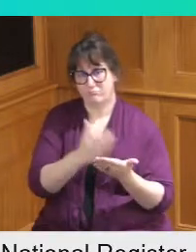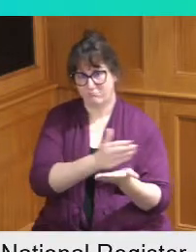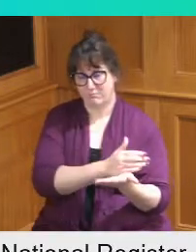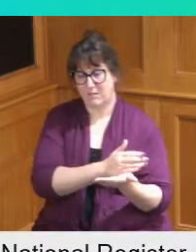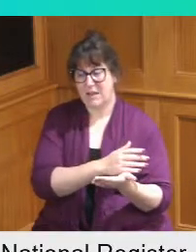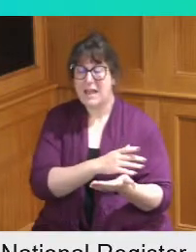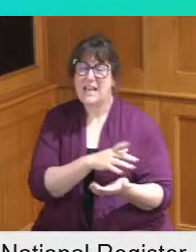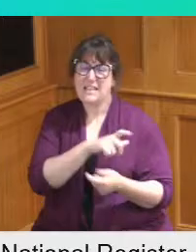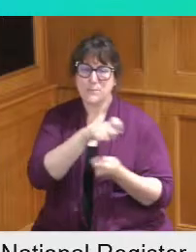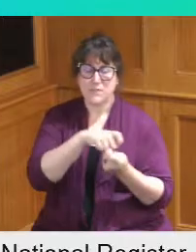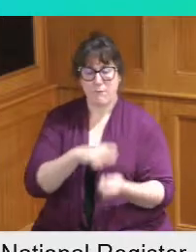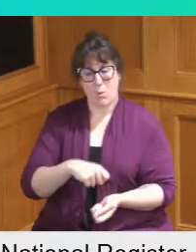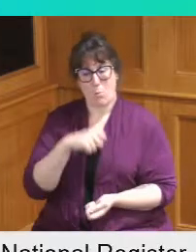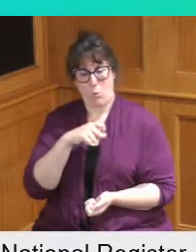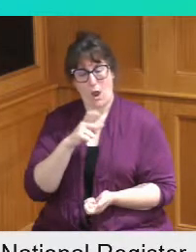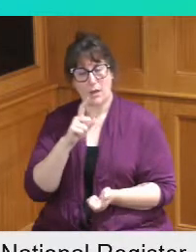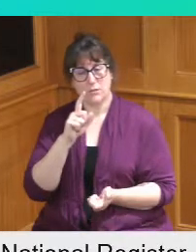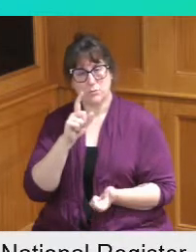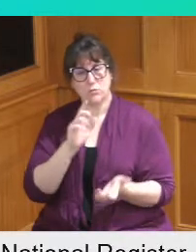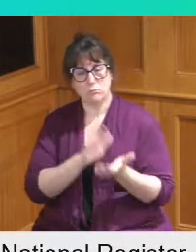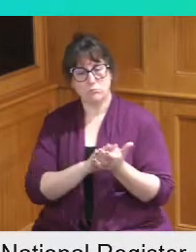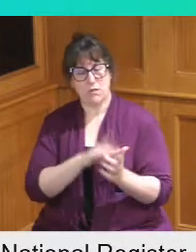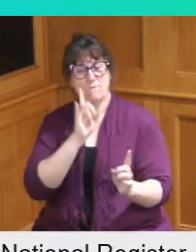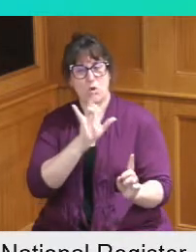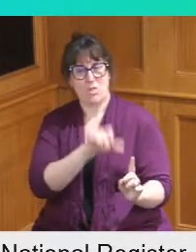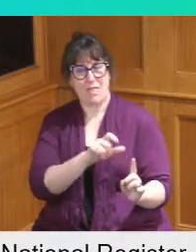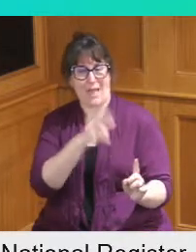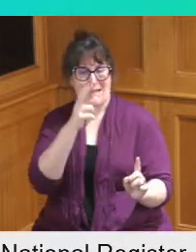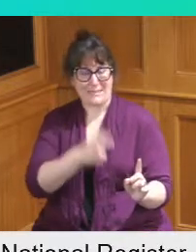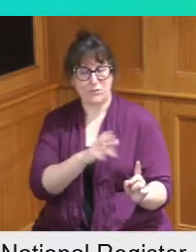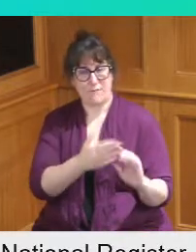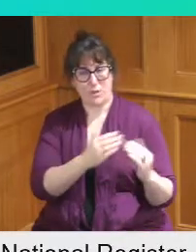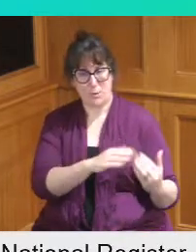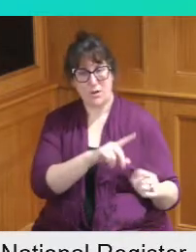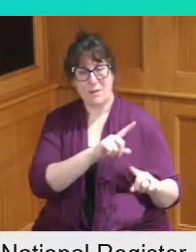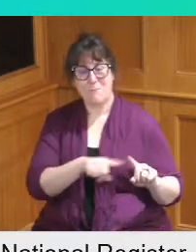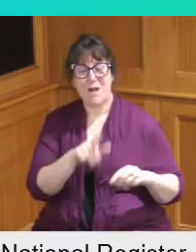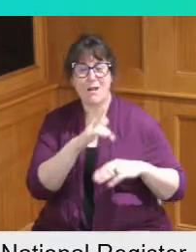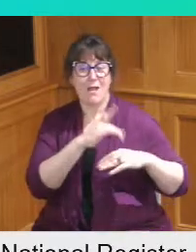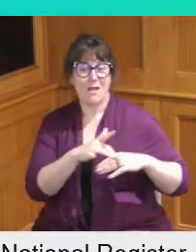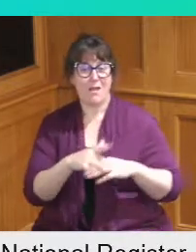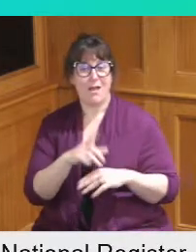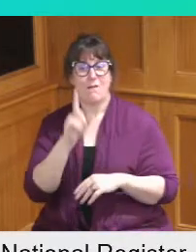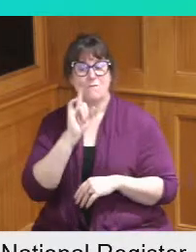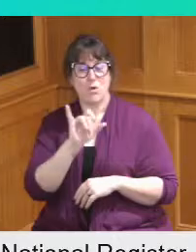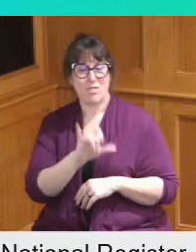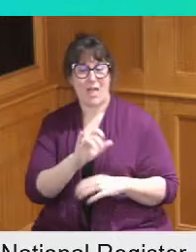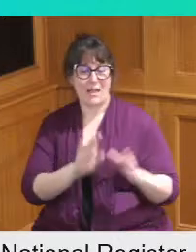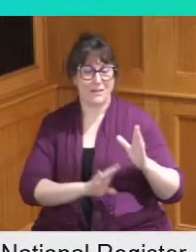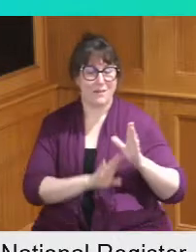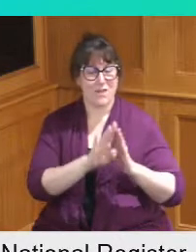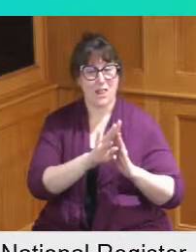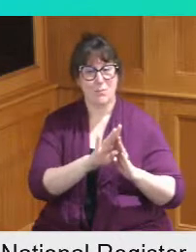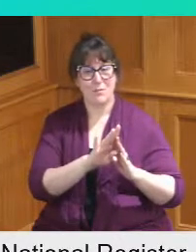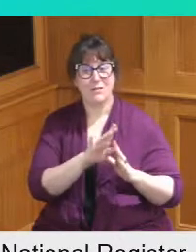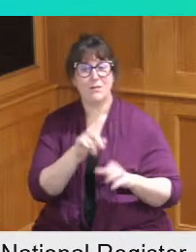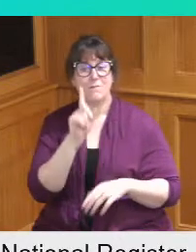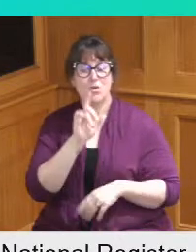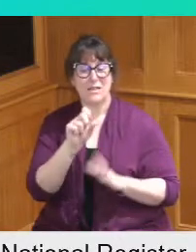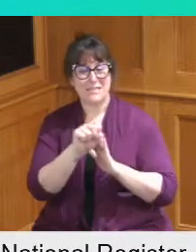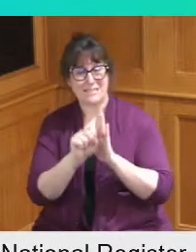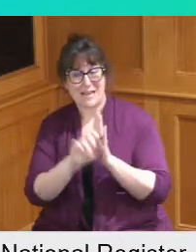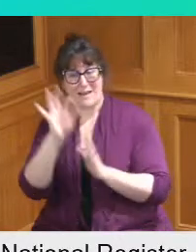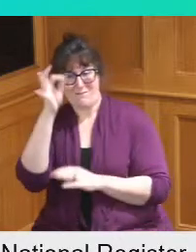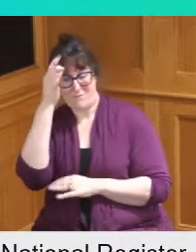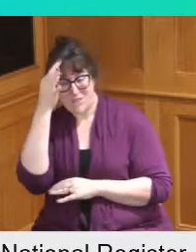pride, acknowledging the history of the community, but also makes eligible development incentives in the form of the state and federal